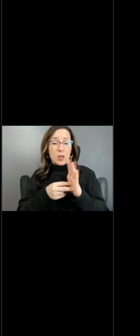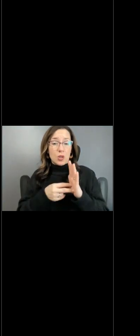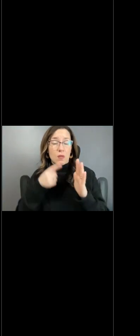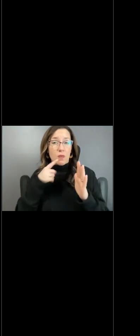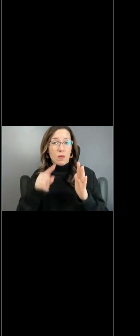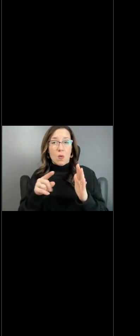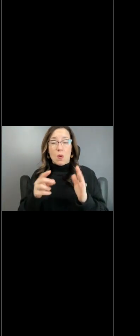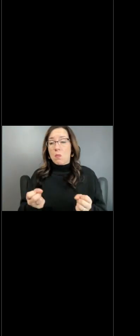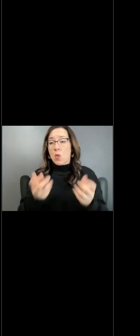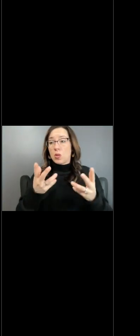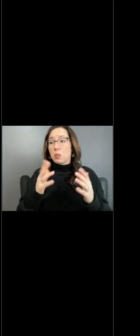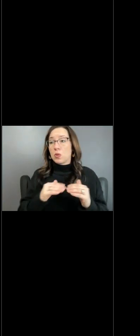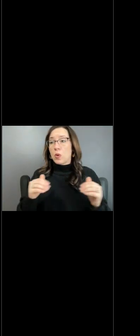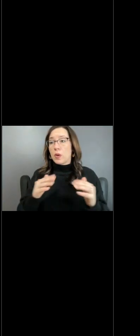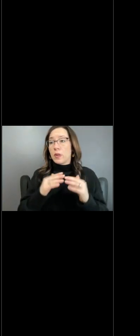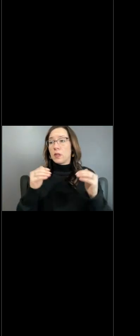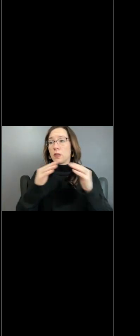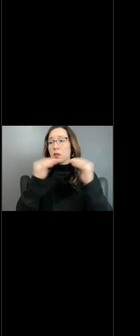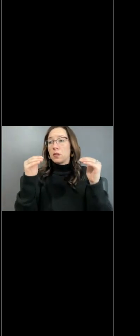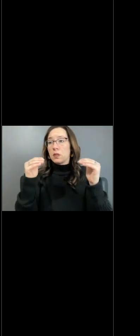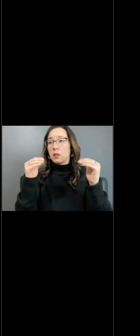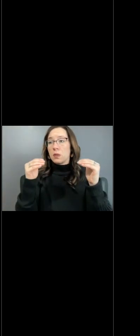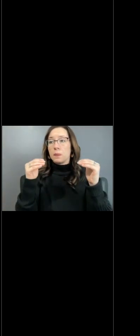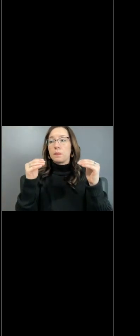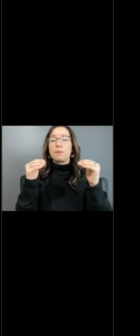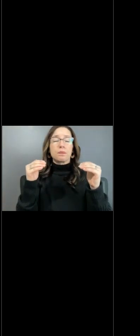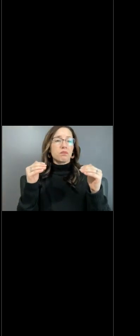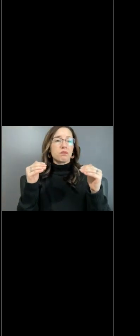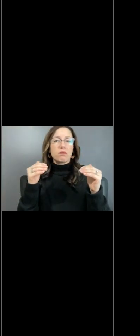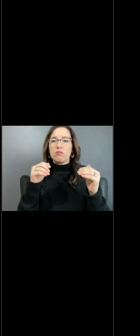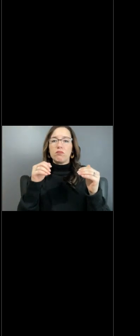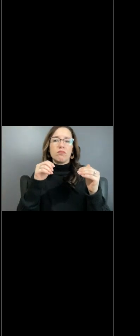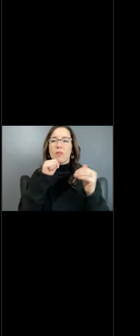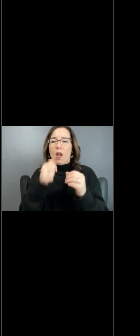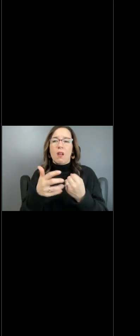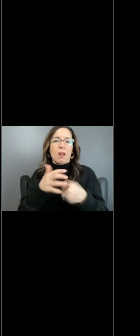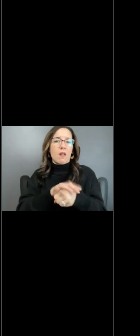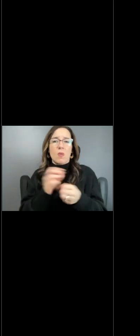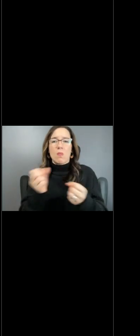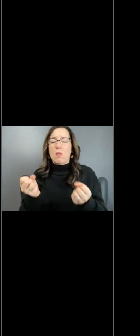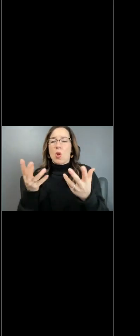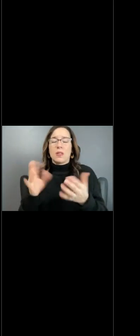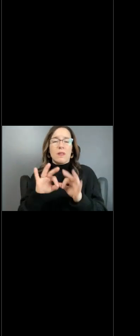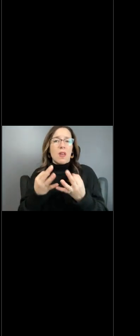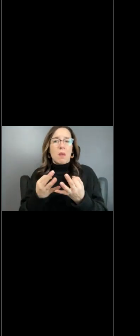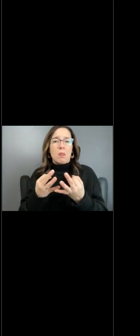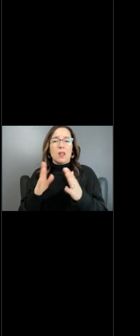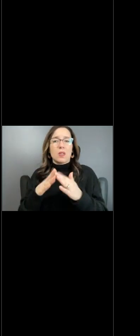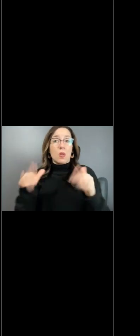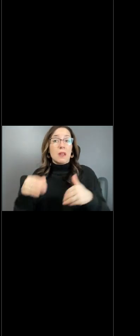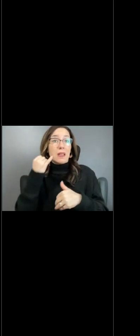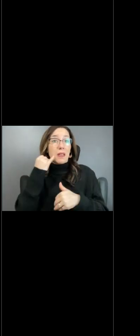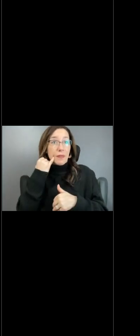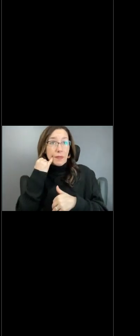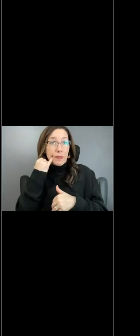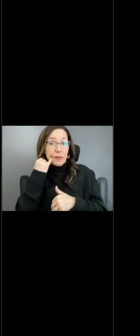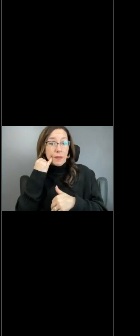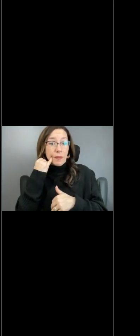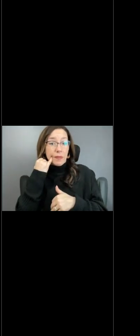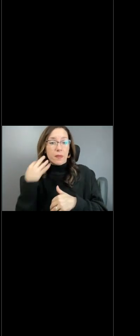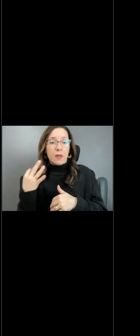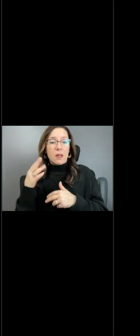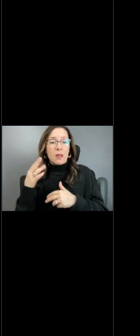multi-story in the guidelines, are not covered multifamily dwellings if the building does